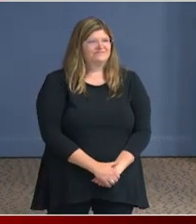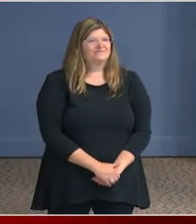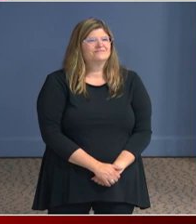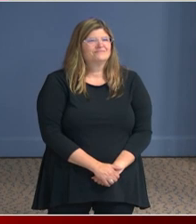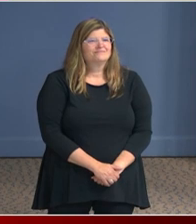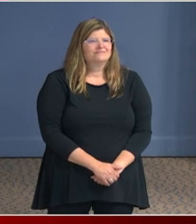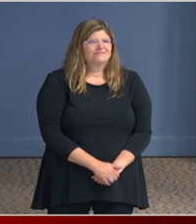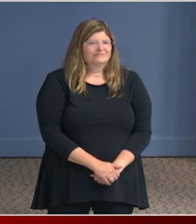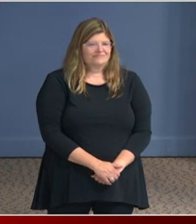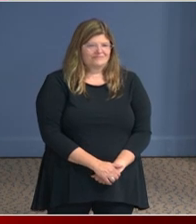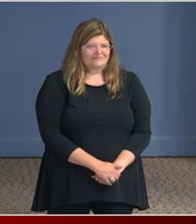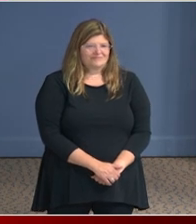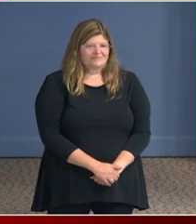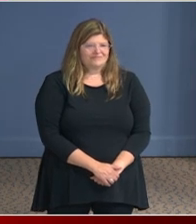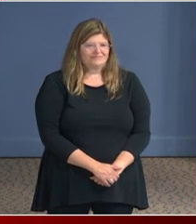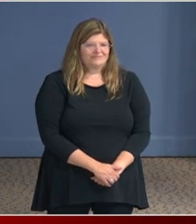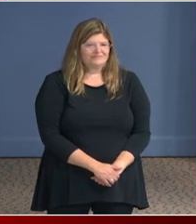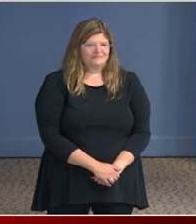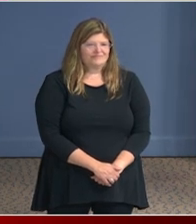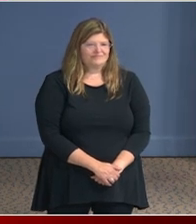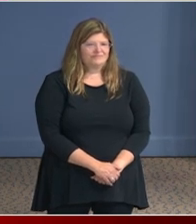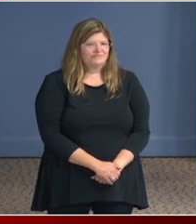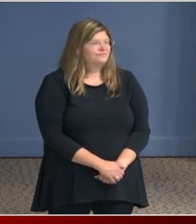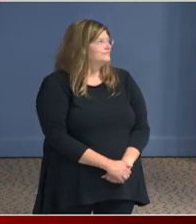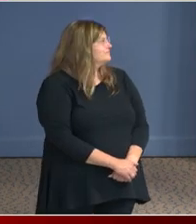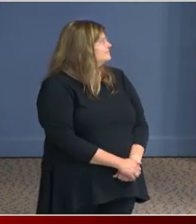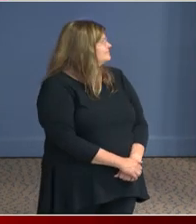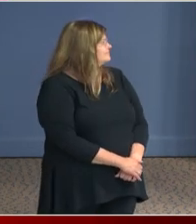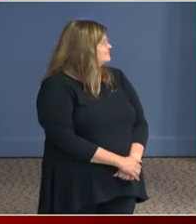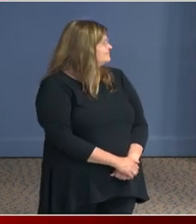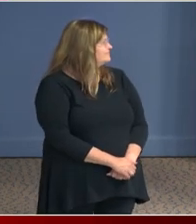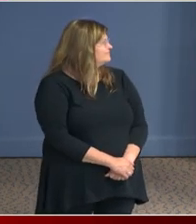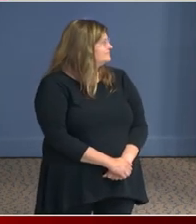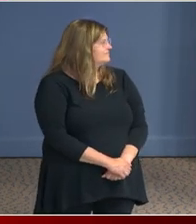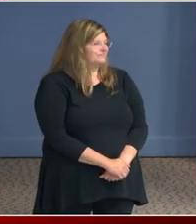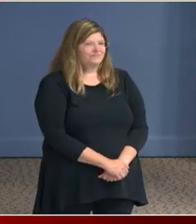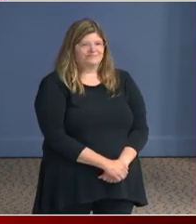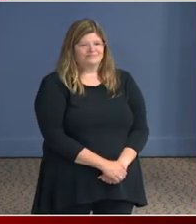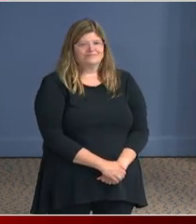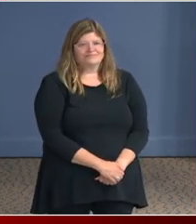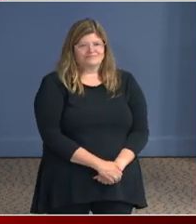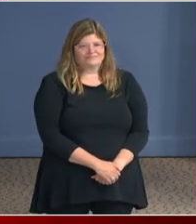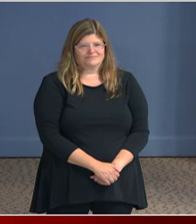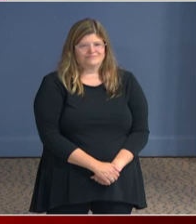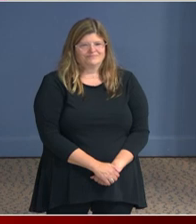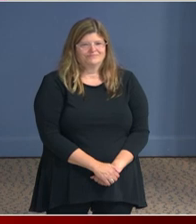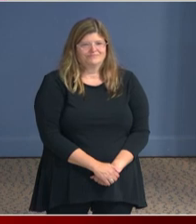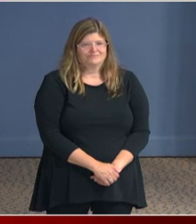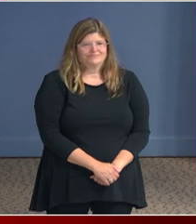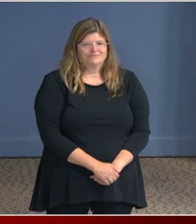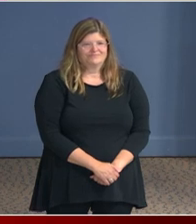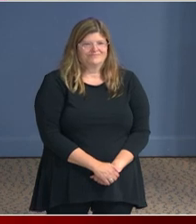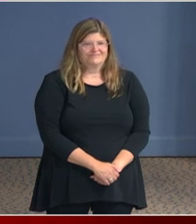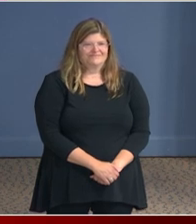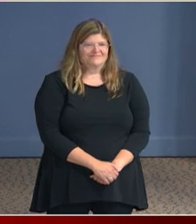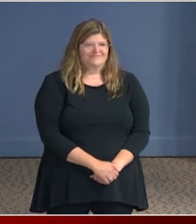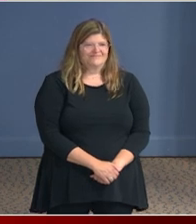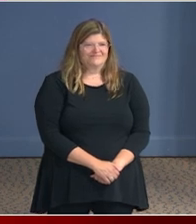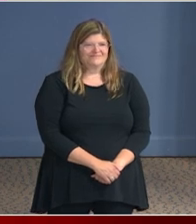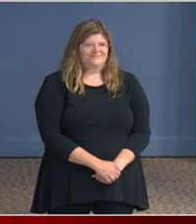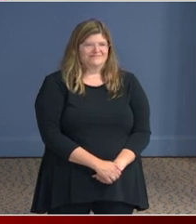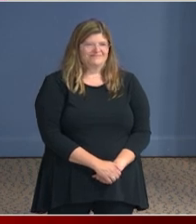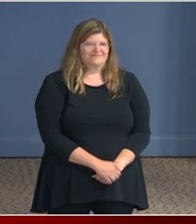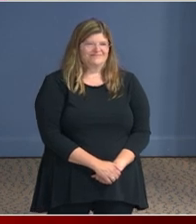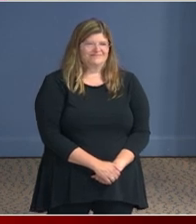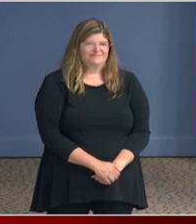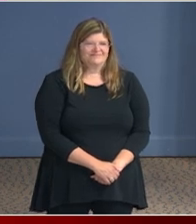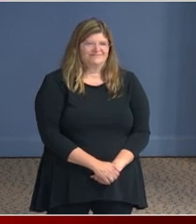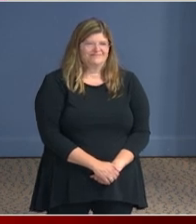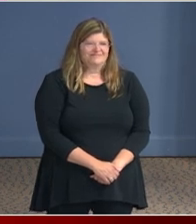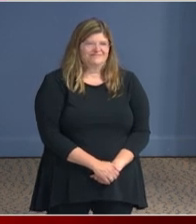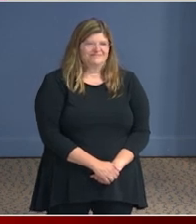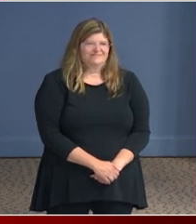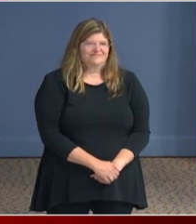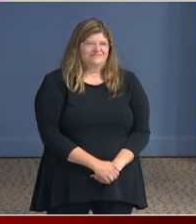to